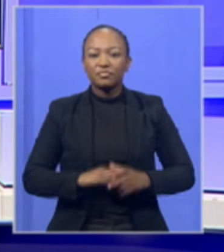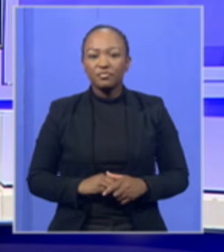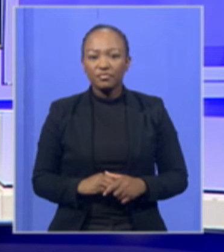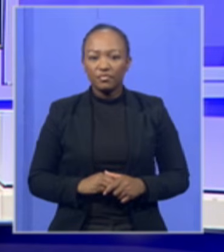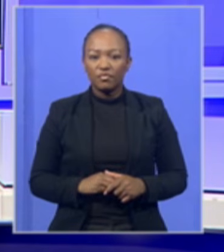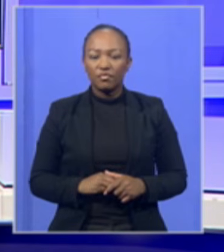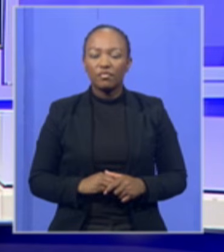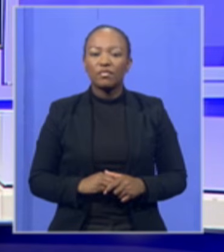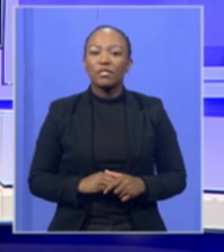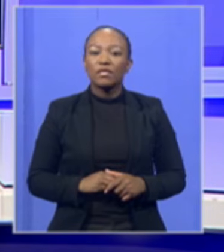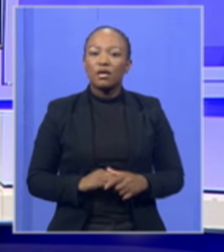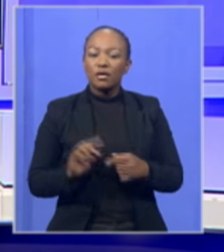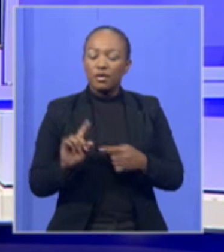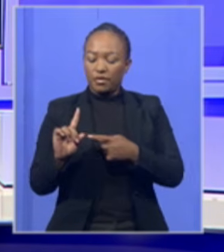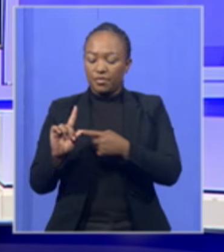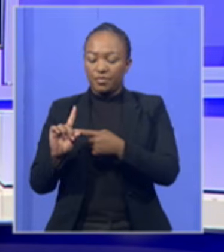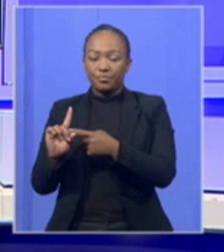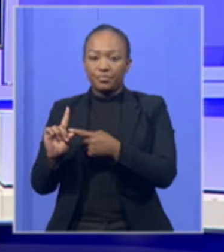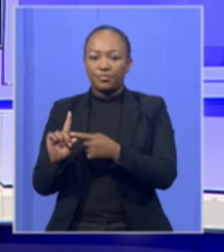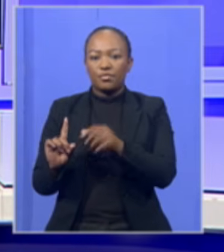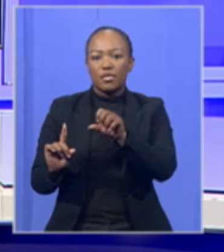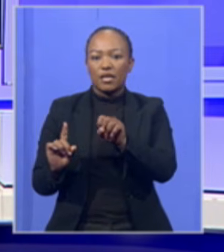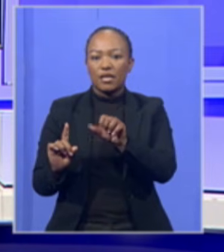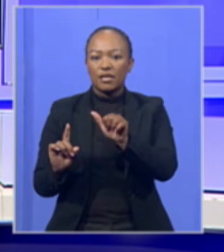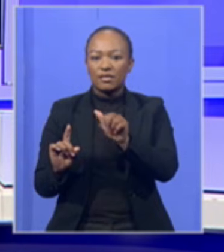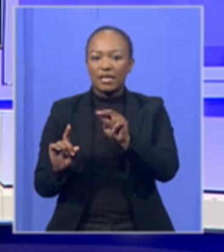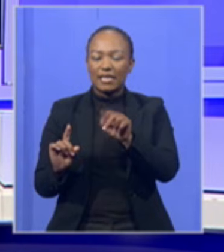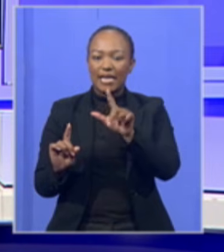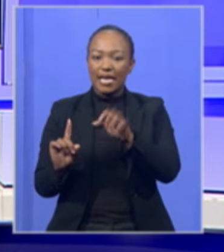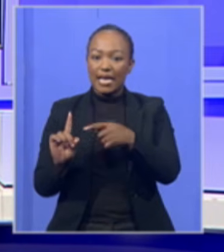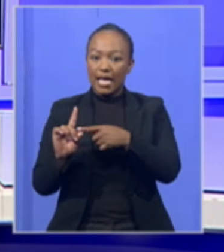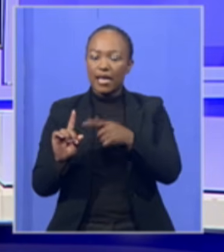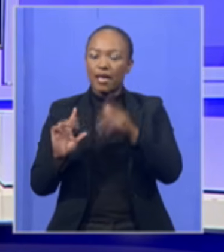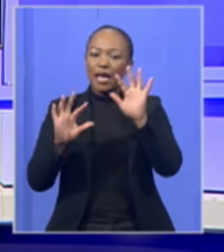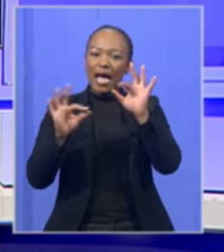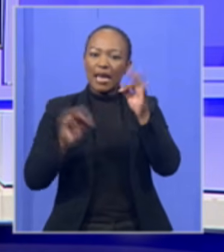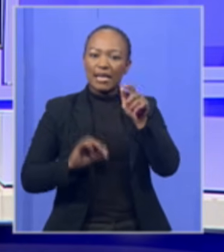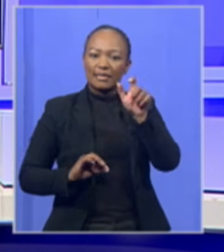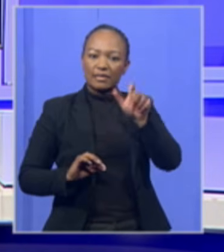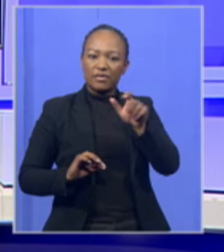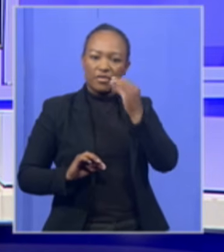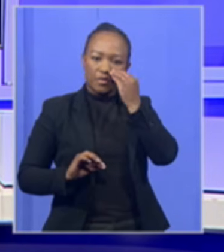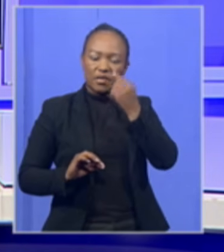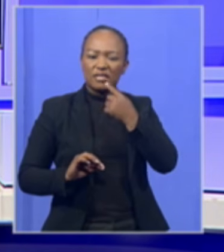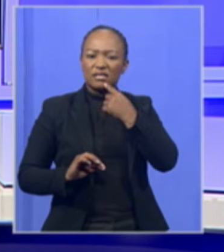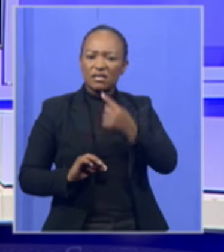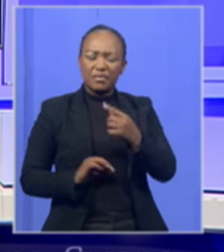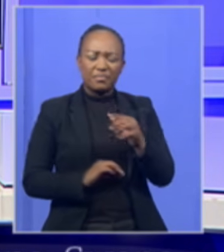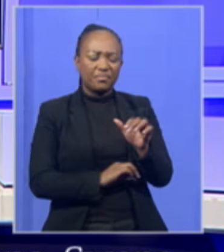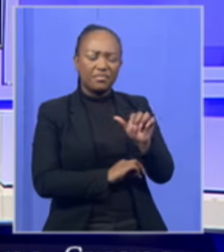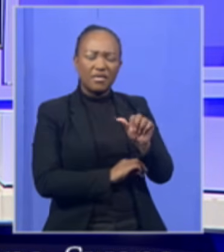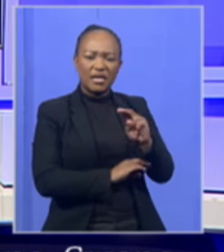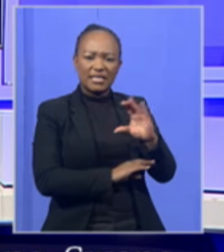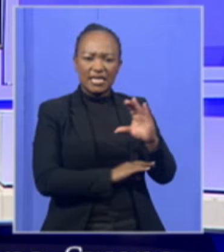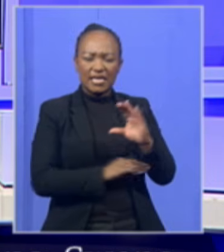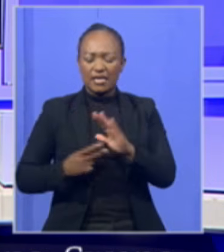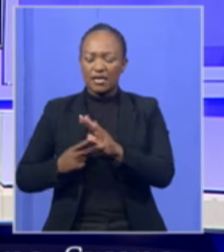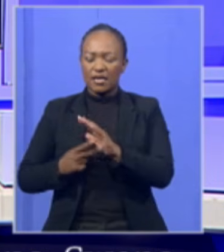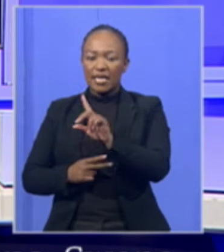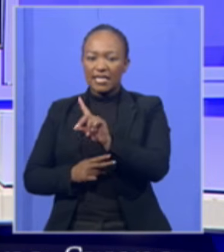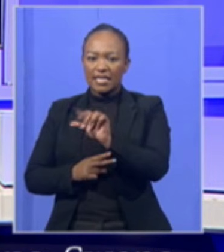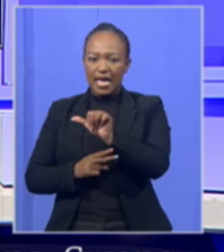Moitsanape wa dipolotiki Sandile Swana a re ANC le DA ga di ise di itsise go kgaogana. Seno ke jaaka makoko ka bobedi